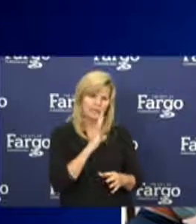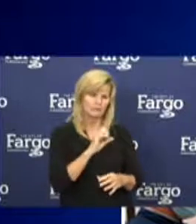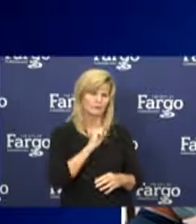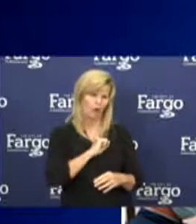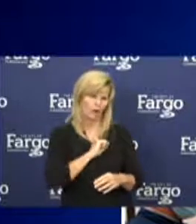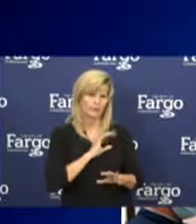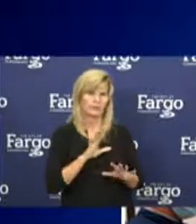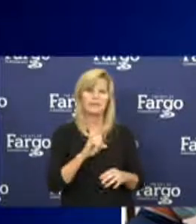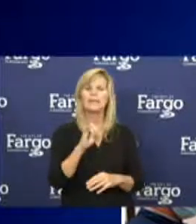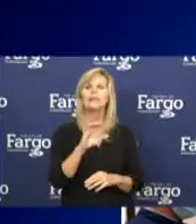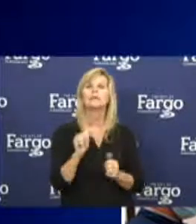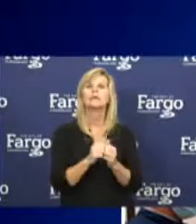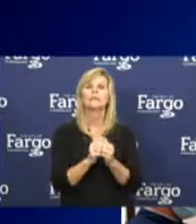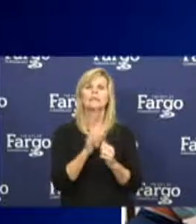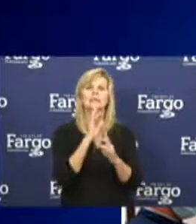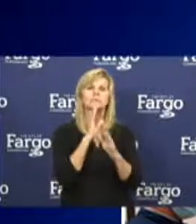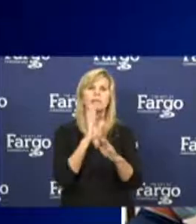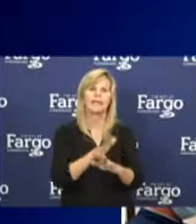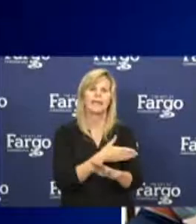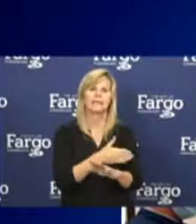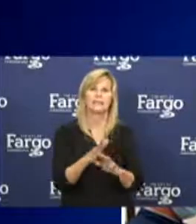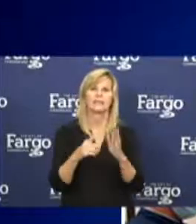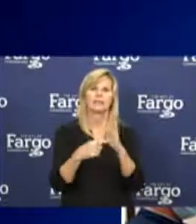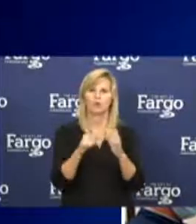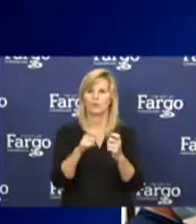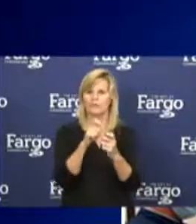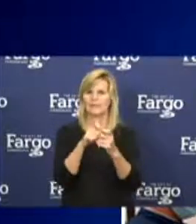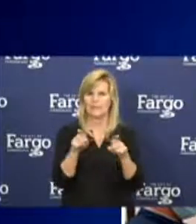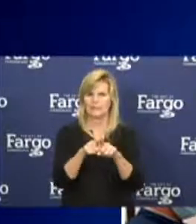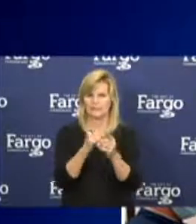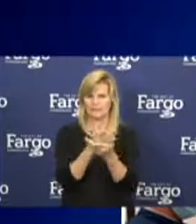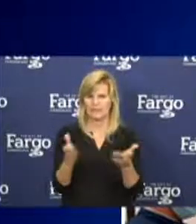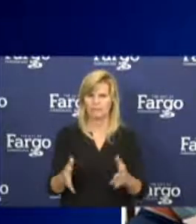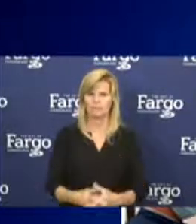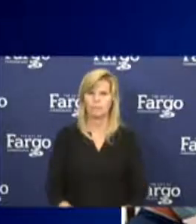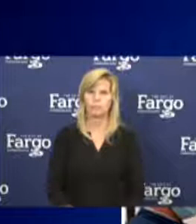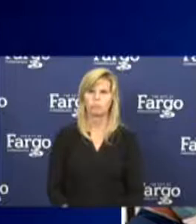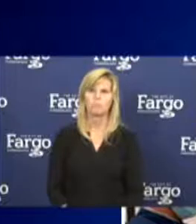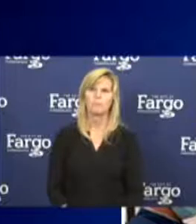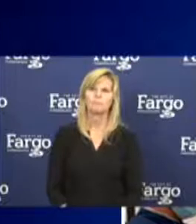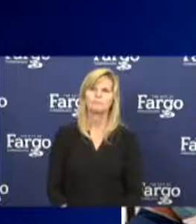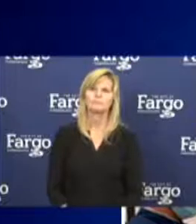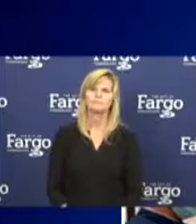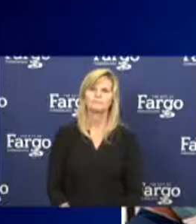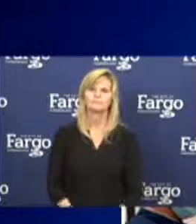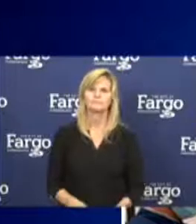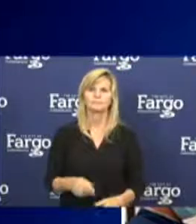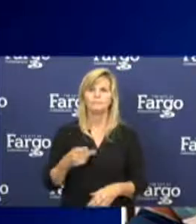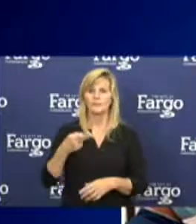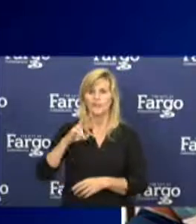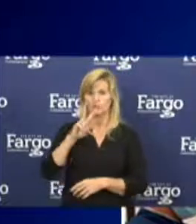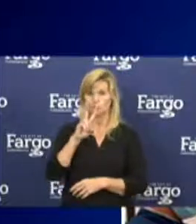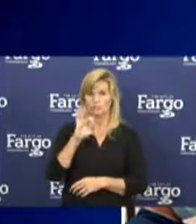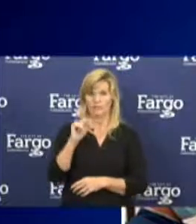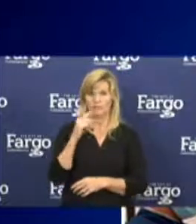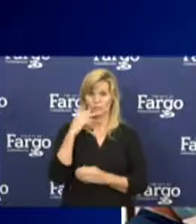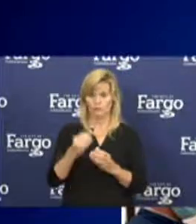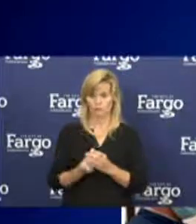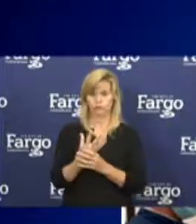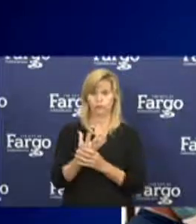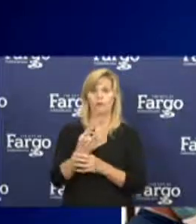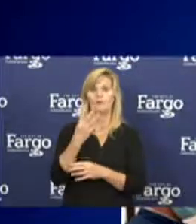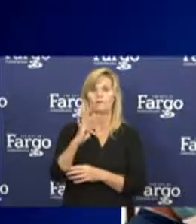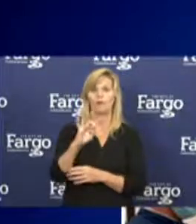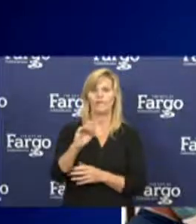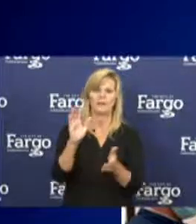thing with with speaking and singing and showed the exact same thing. And you see all this heavy growth of bacteria at 2 feet, less growth at 4